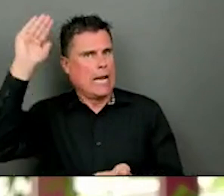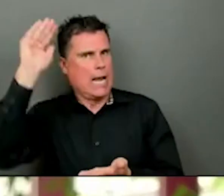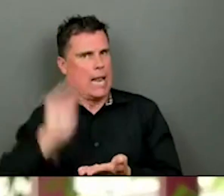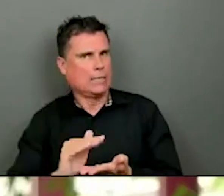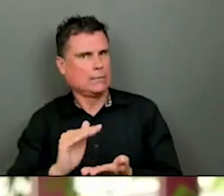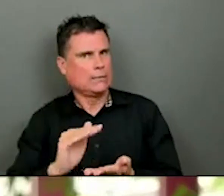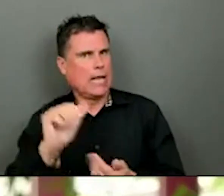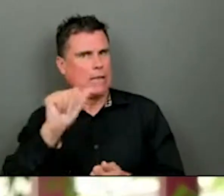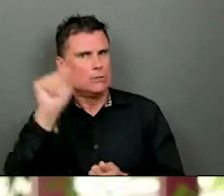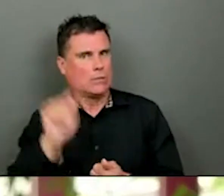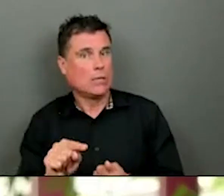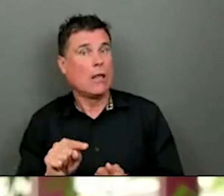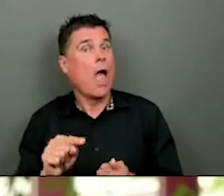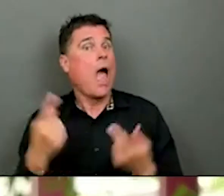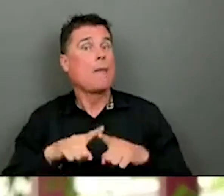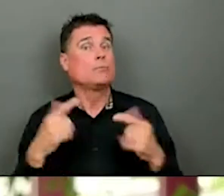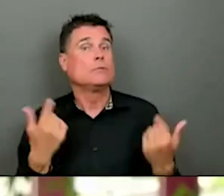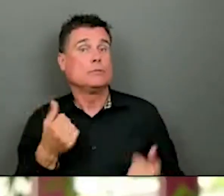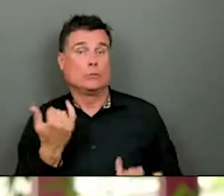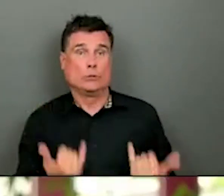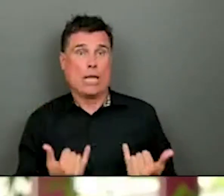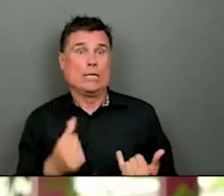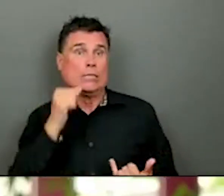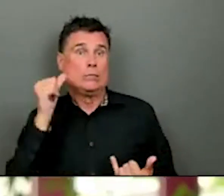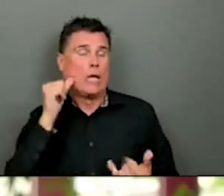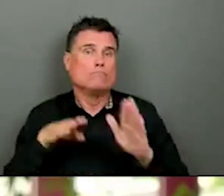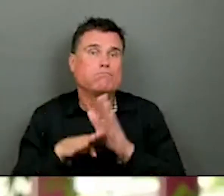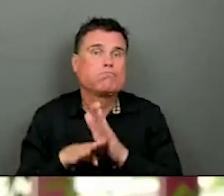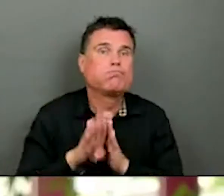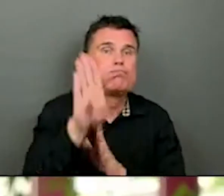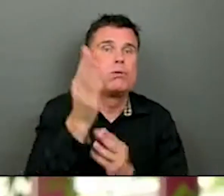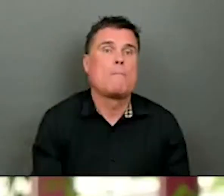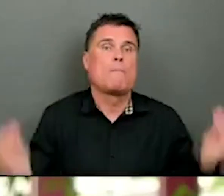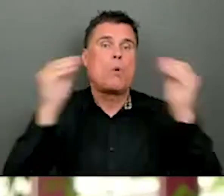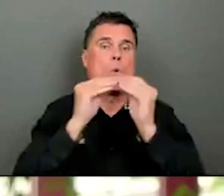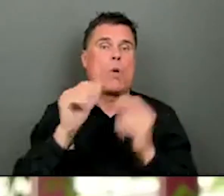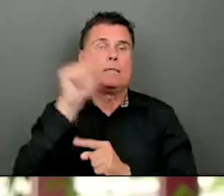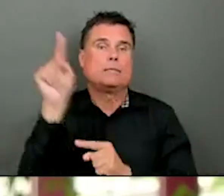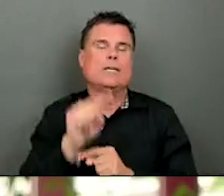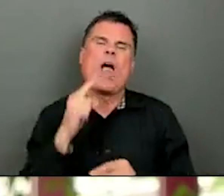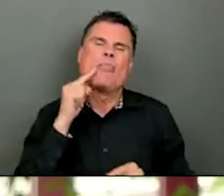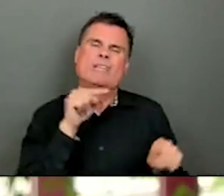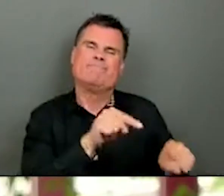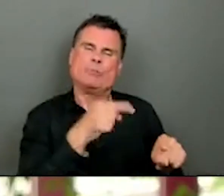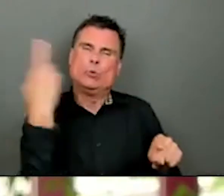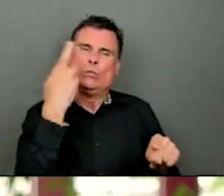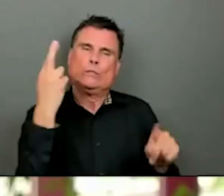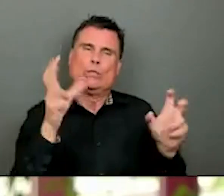and today. So we think it's partly a data thing, and partly people making that decision.